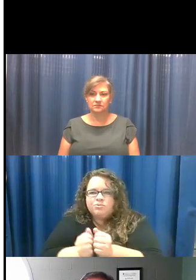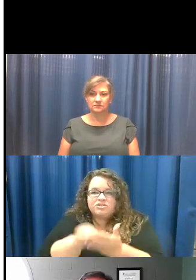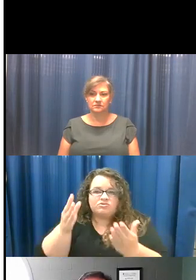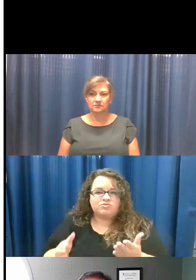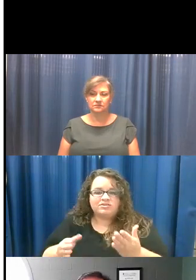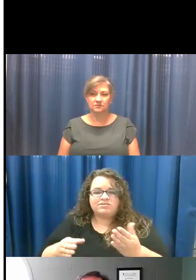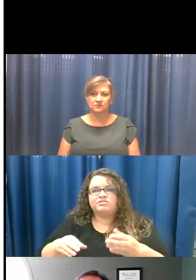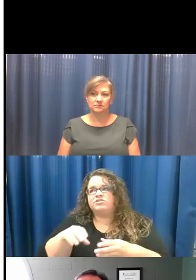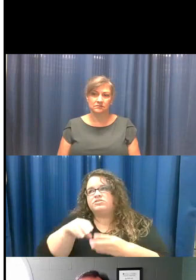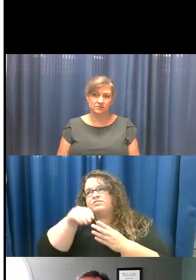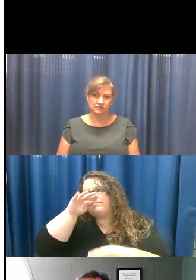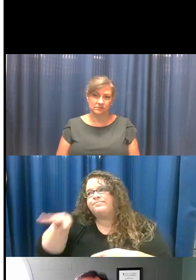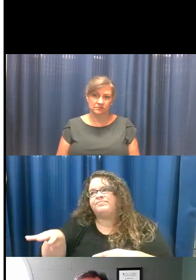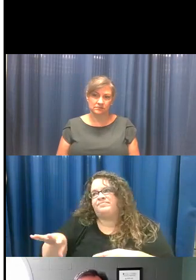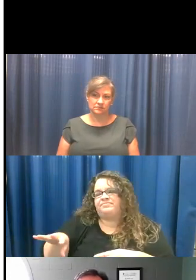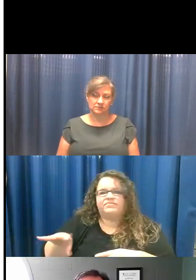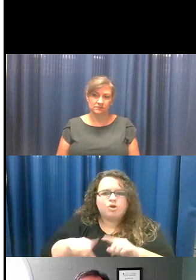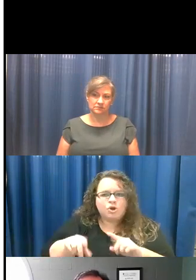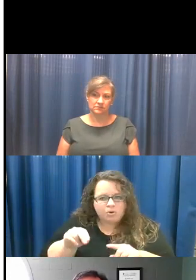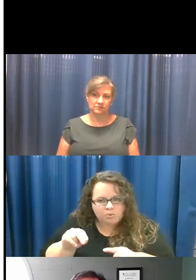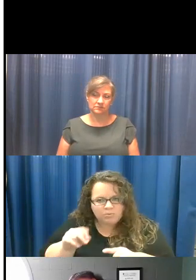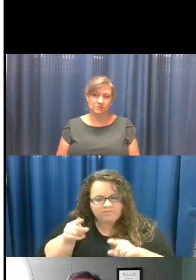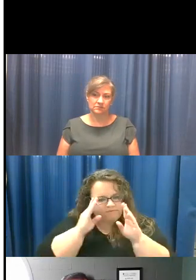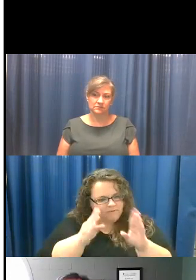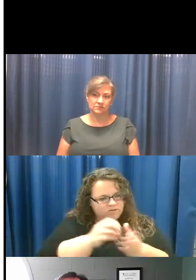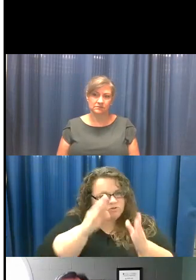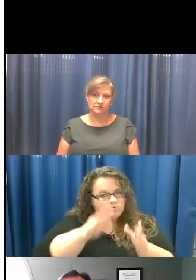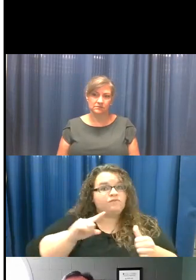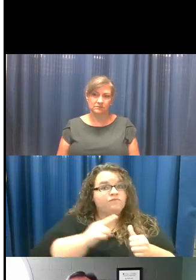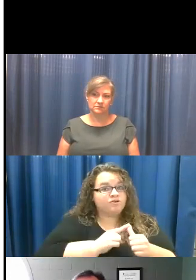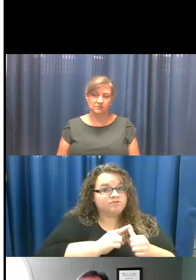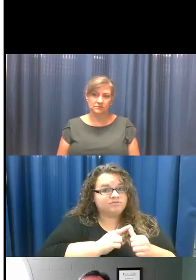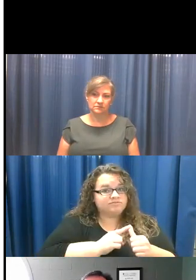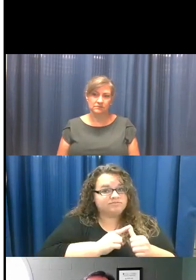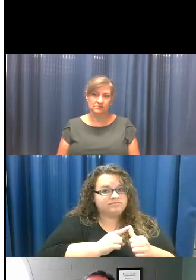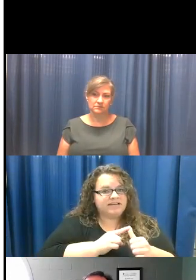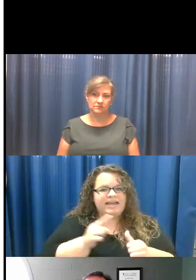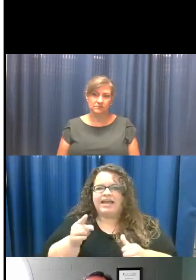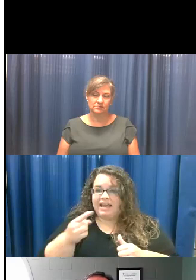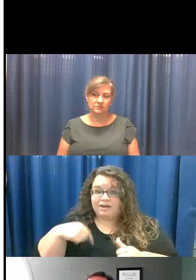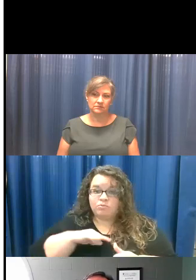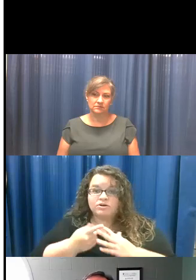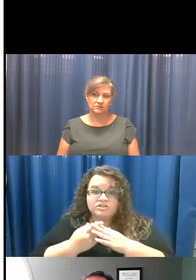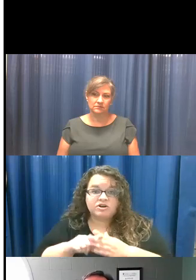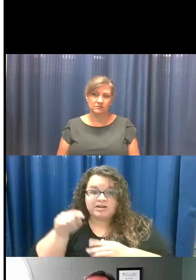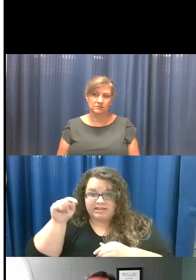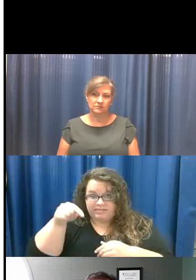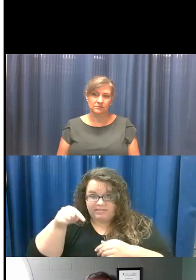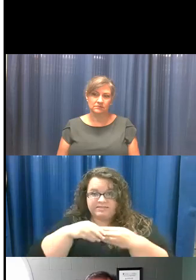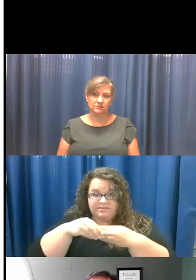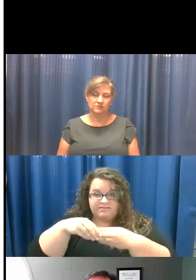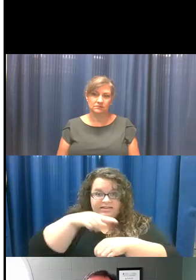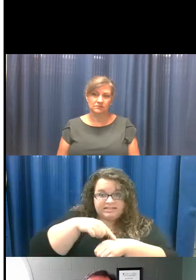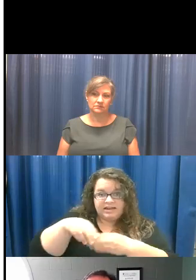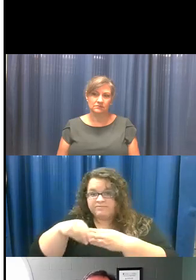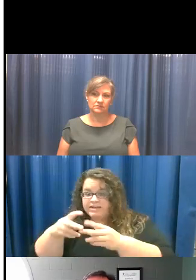secondly, to be patient with this process. We're starting this on September 1st, And I'm really happy with the fact that we have